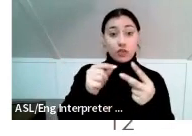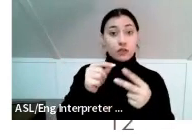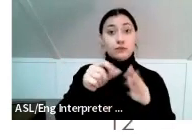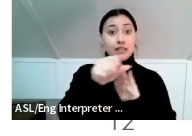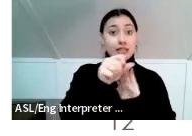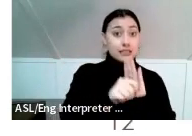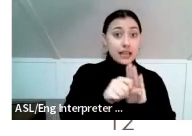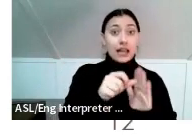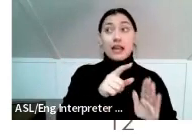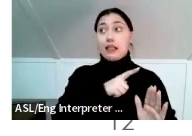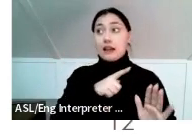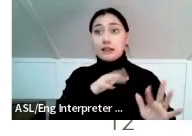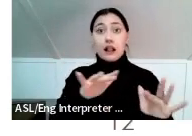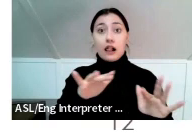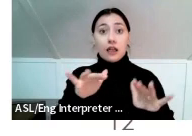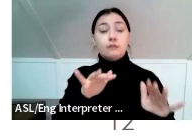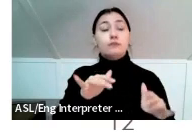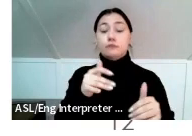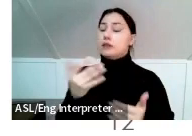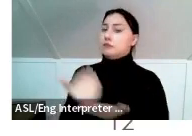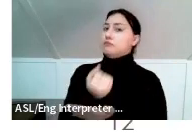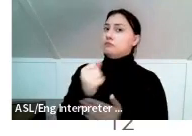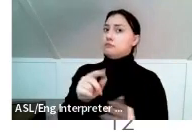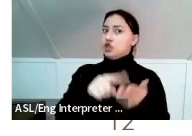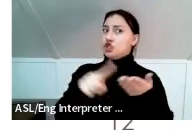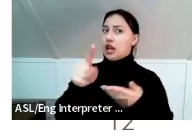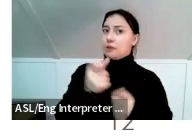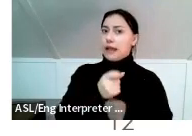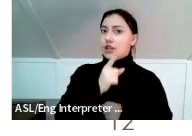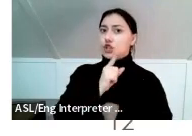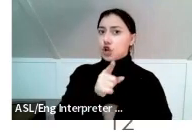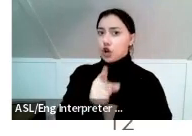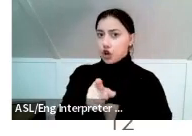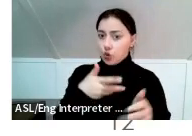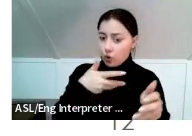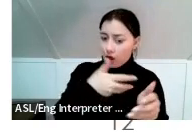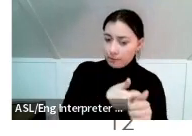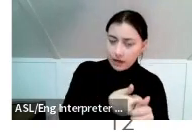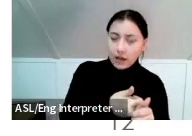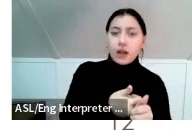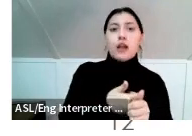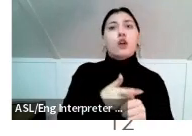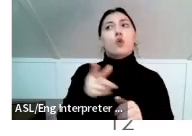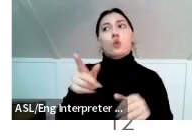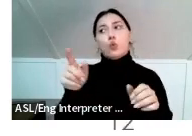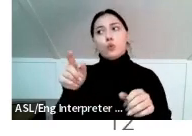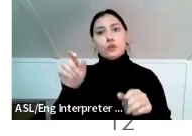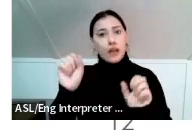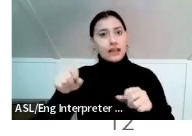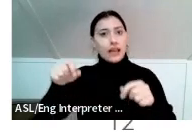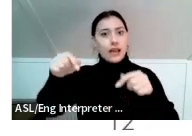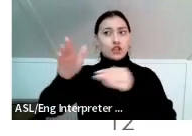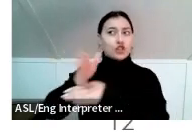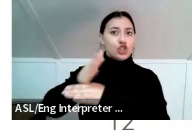would be a good time to check. And we can throw links to do that into the chat